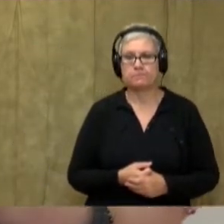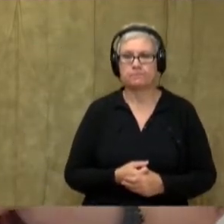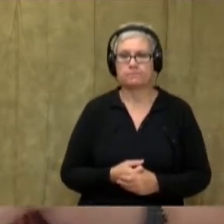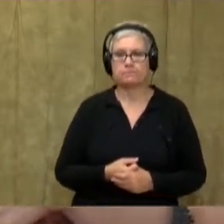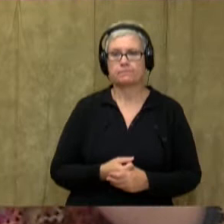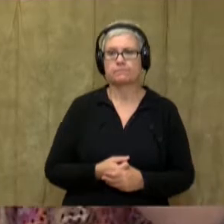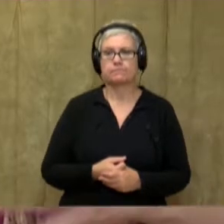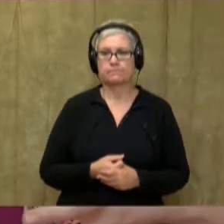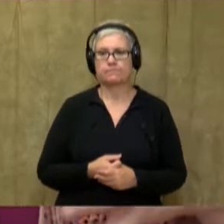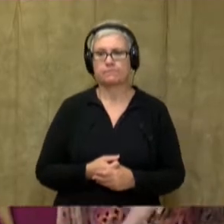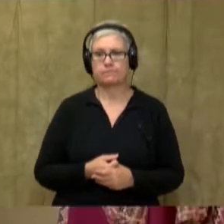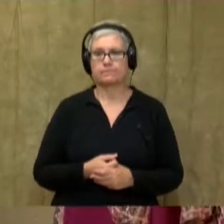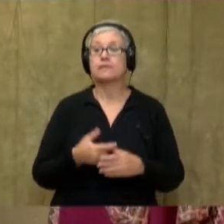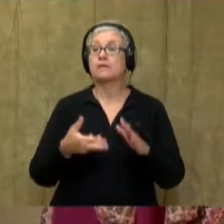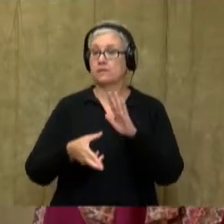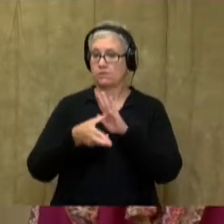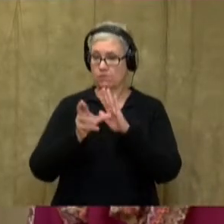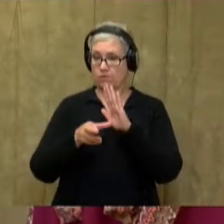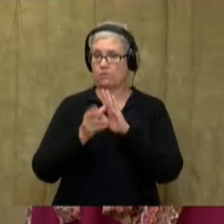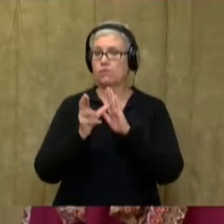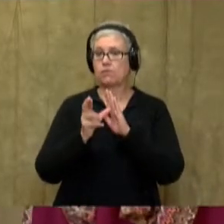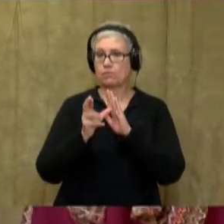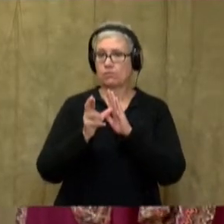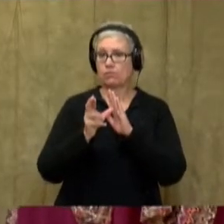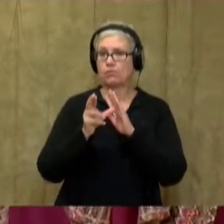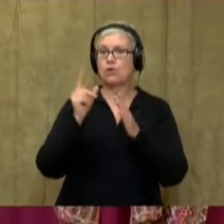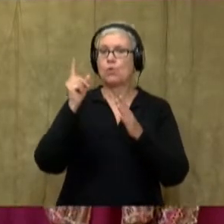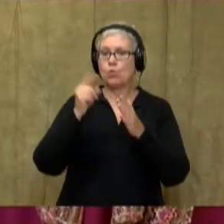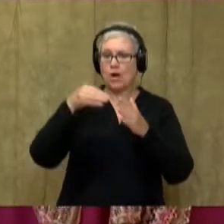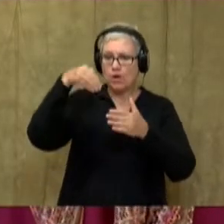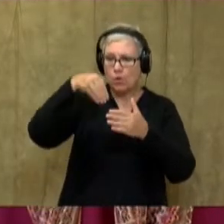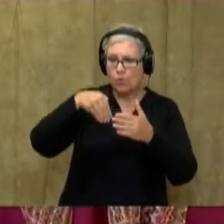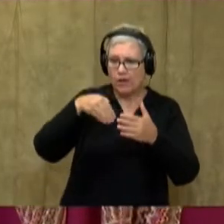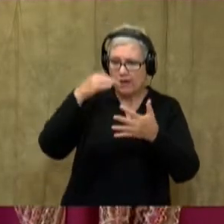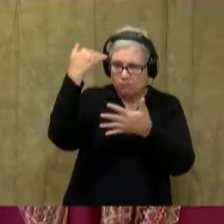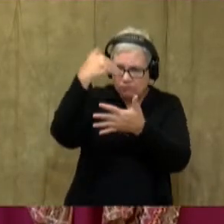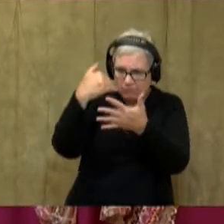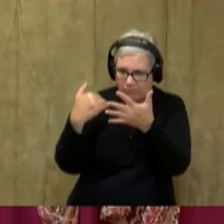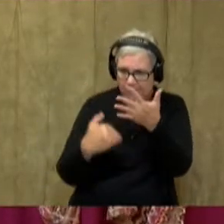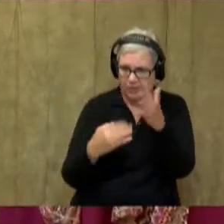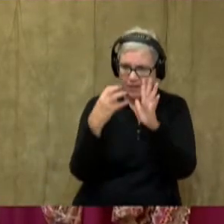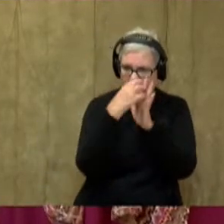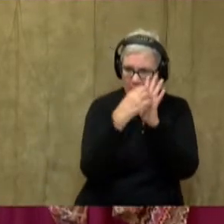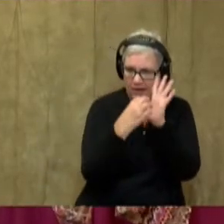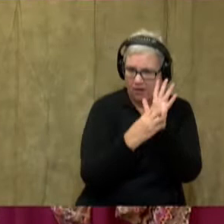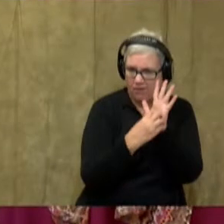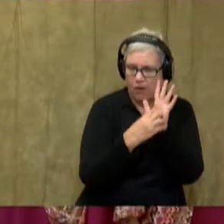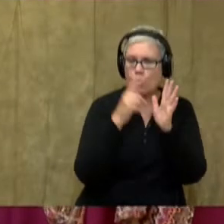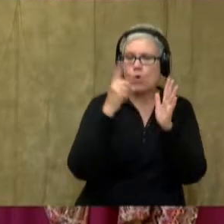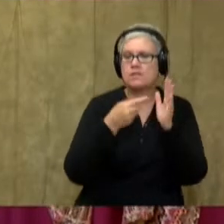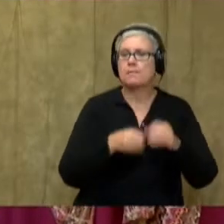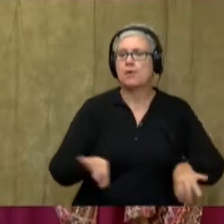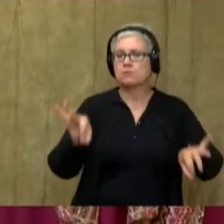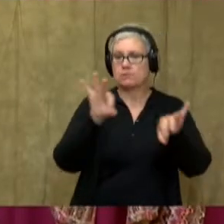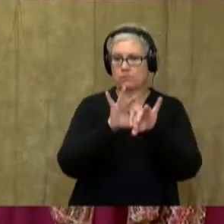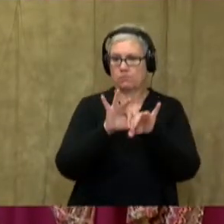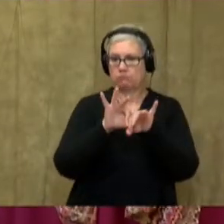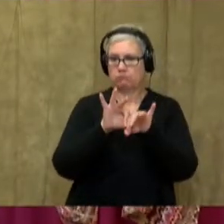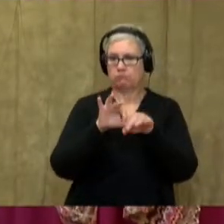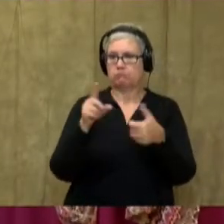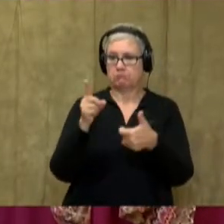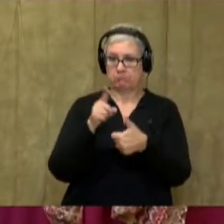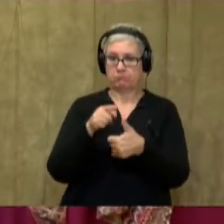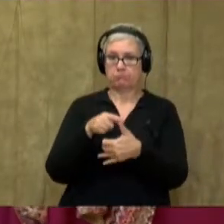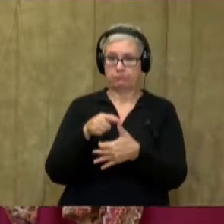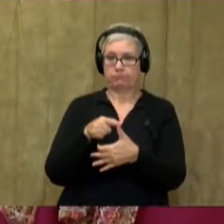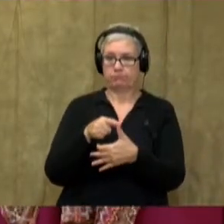So here is some review, a reminder of what goes into an argument. All right, the most important parts of an argument,